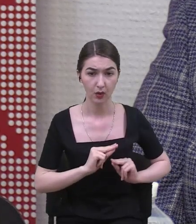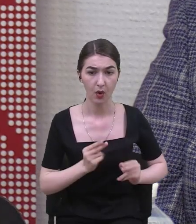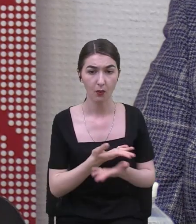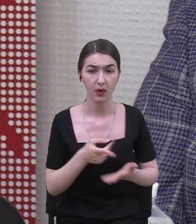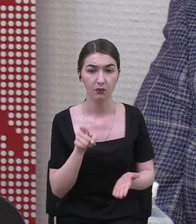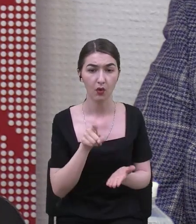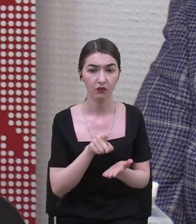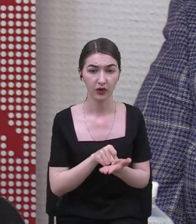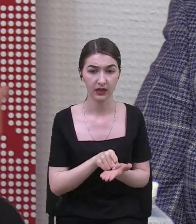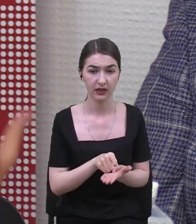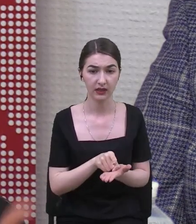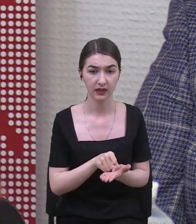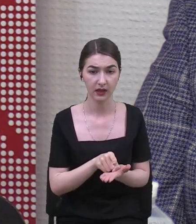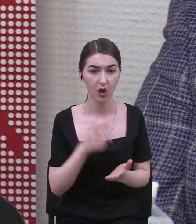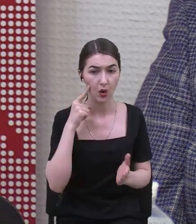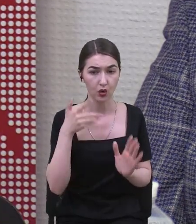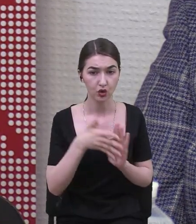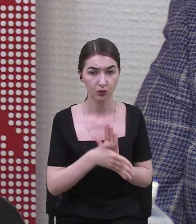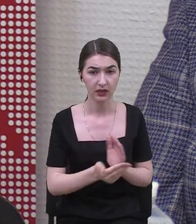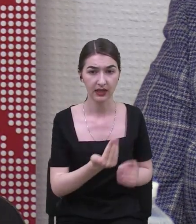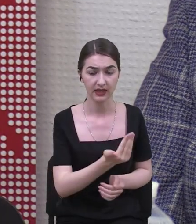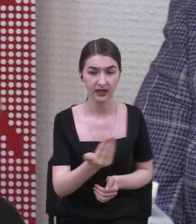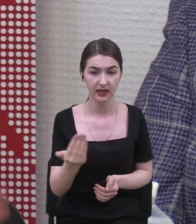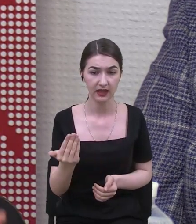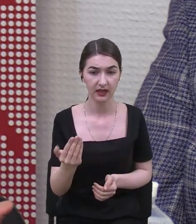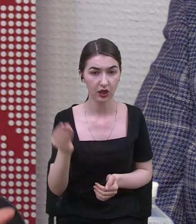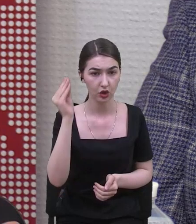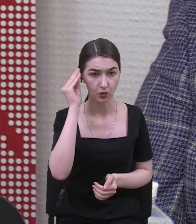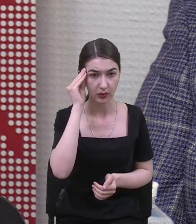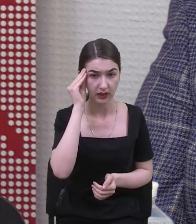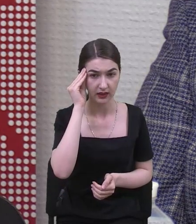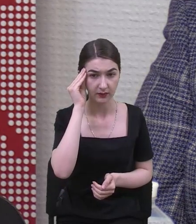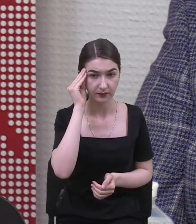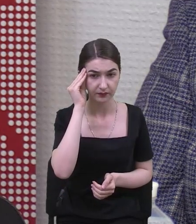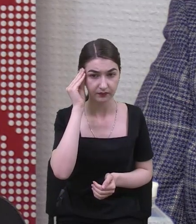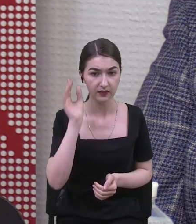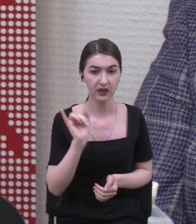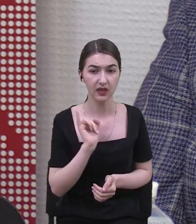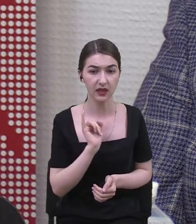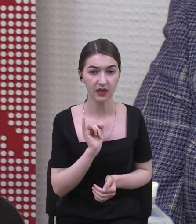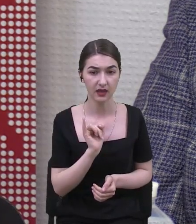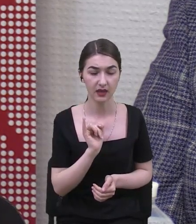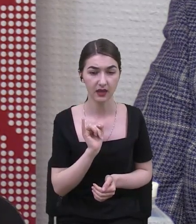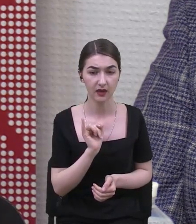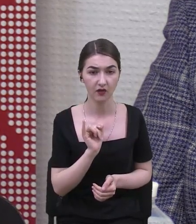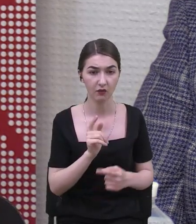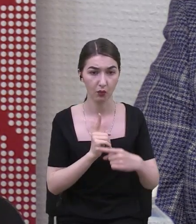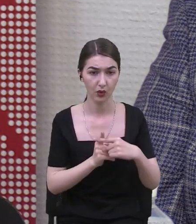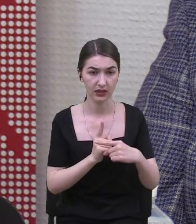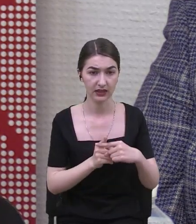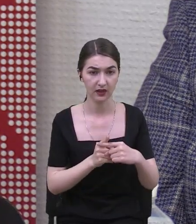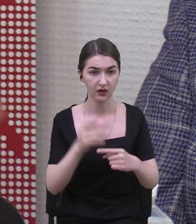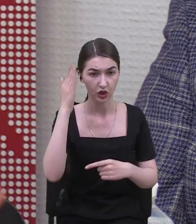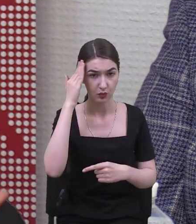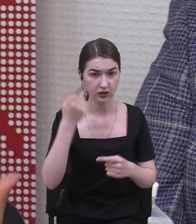their misconceptions, and we do work together with them in phrasing positive messages of persons with disabilities.